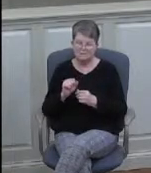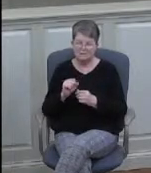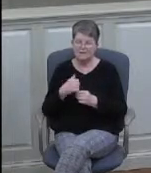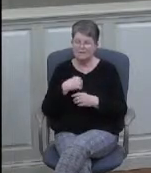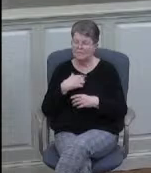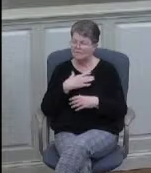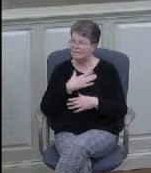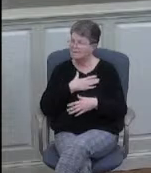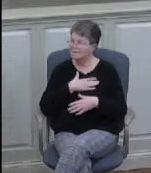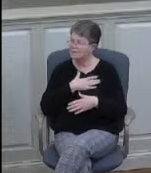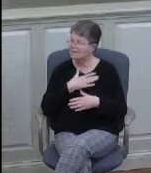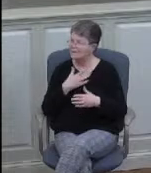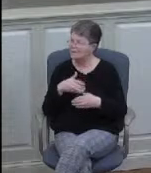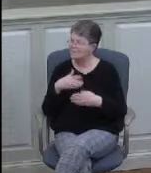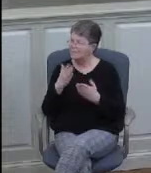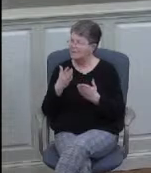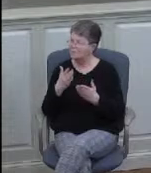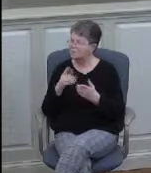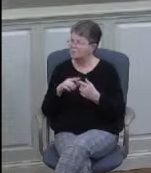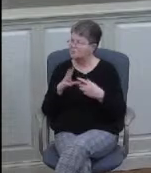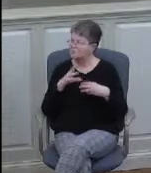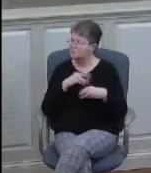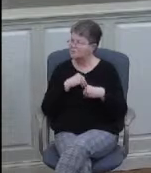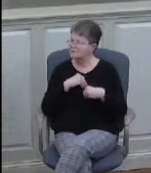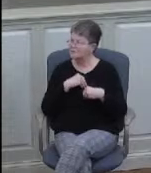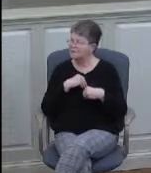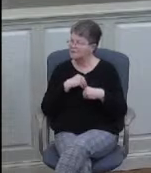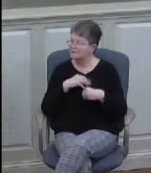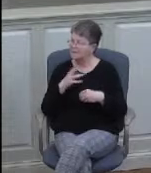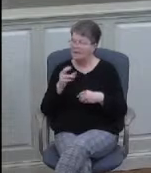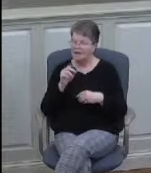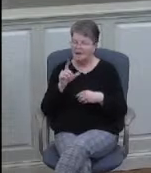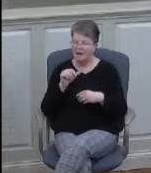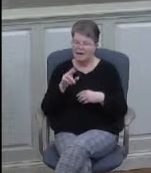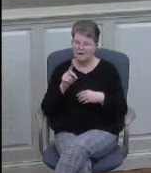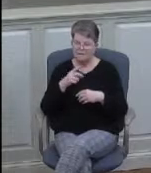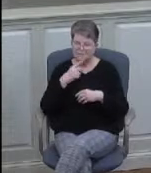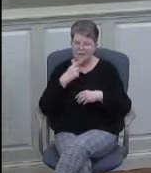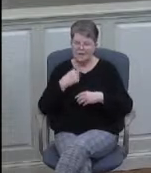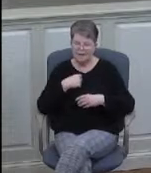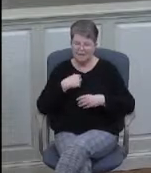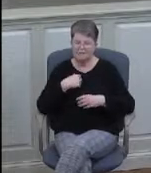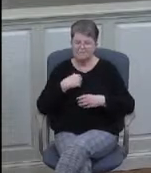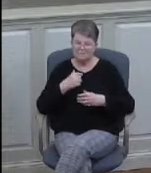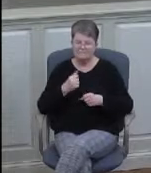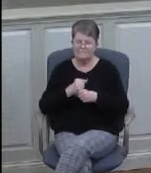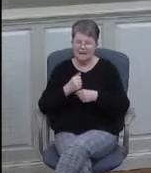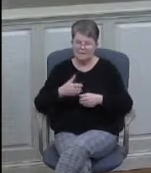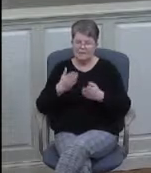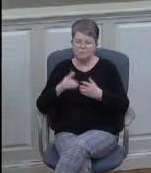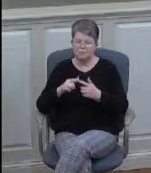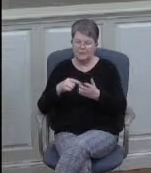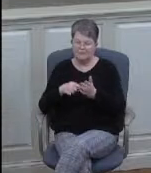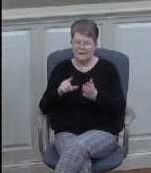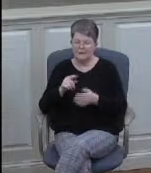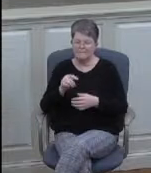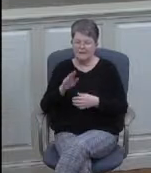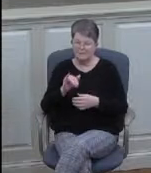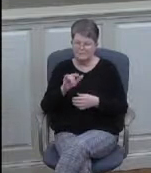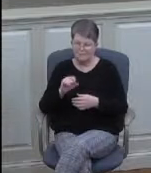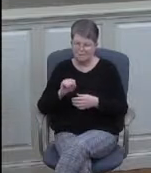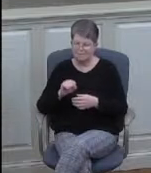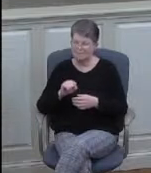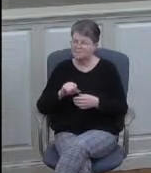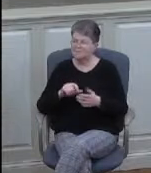a motion to accept. I'll make a motion to pay the bill. All right. A motion by